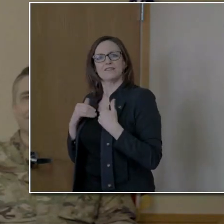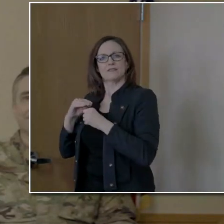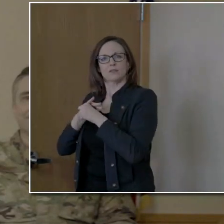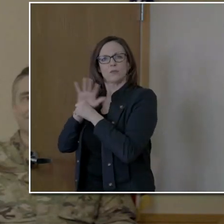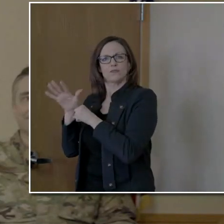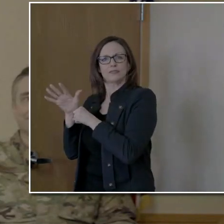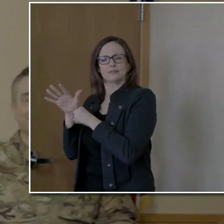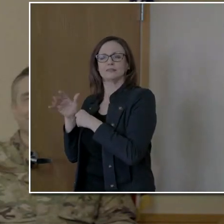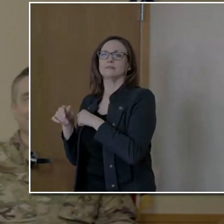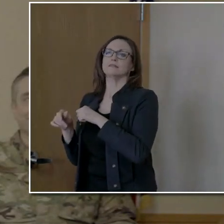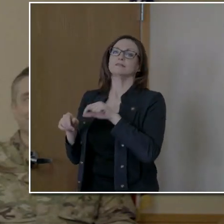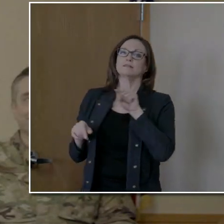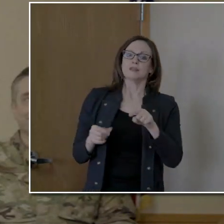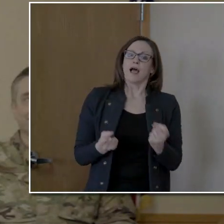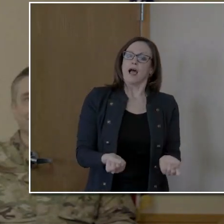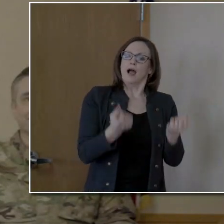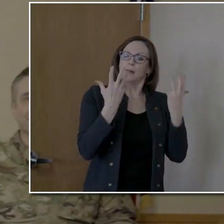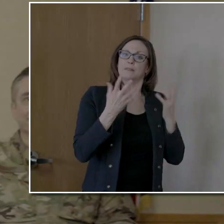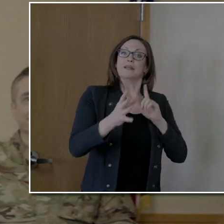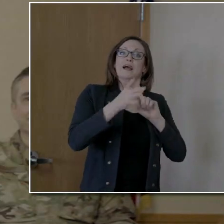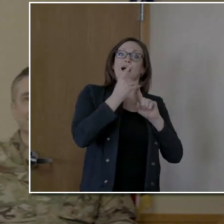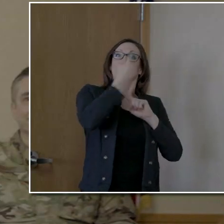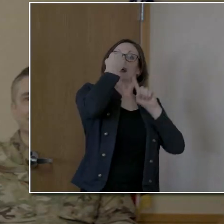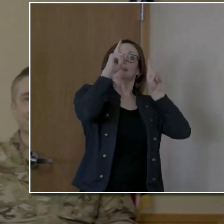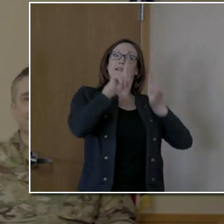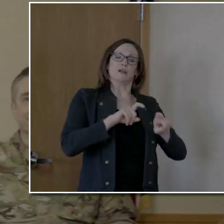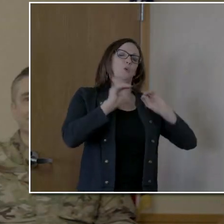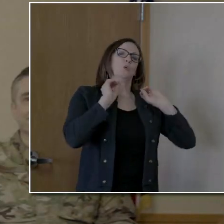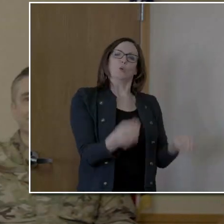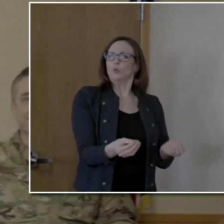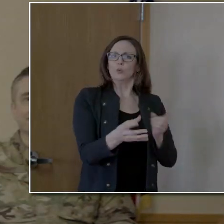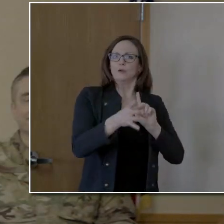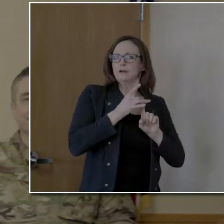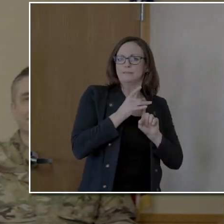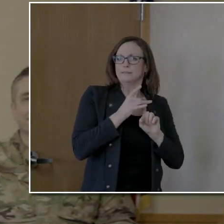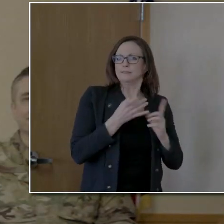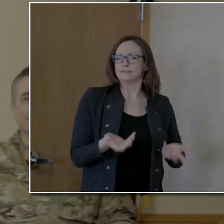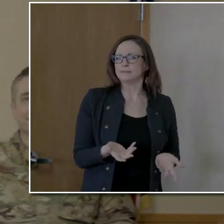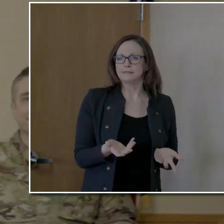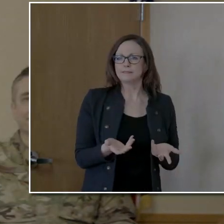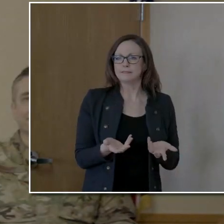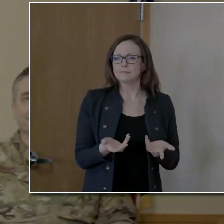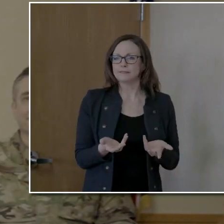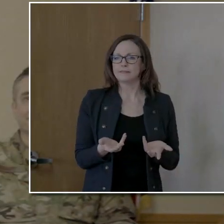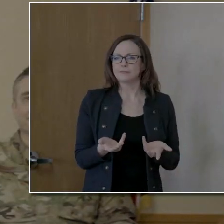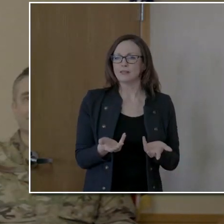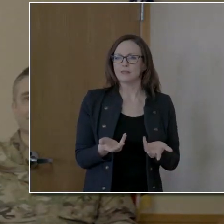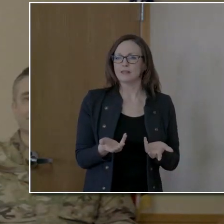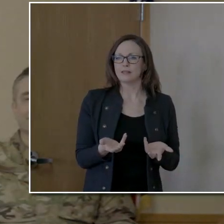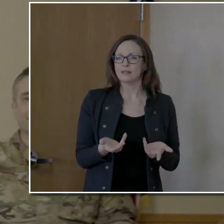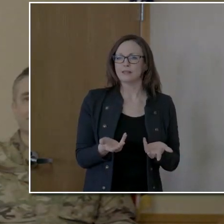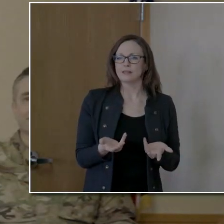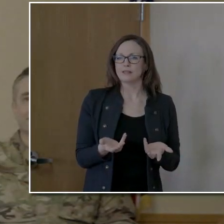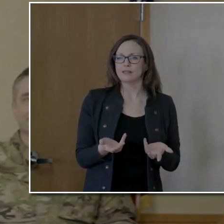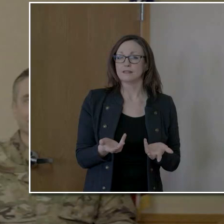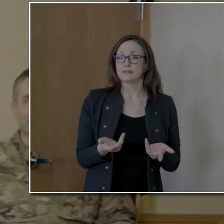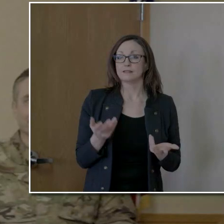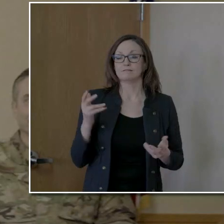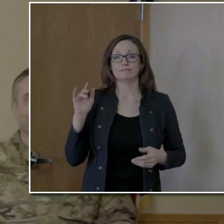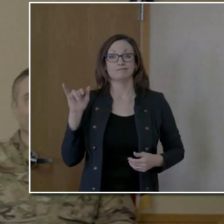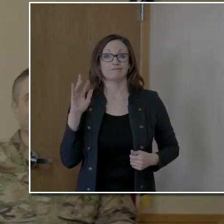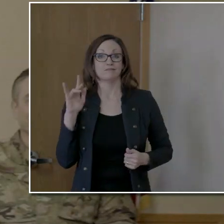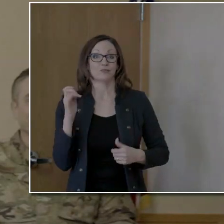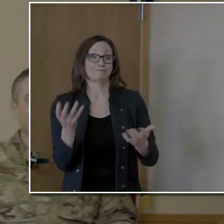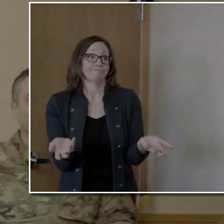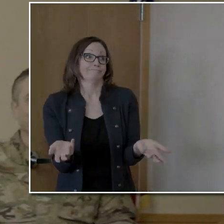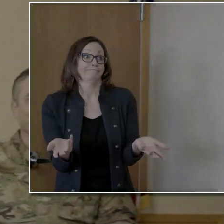That concludes today's question and answer period. We'd like to thank you for joining us. As a reminder, this broadcast will be available on the Department